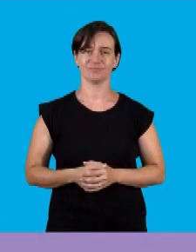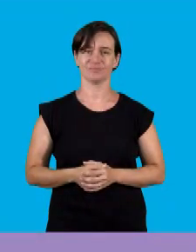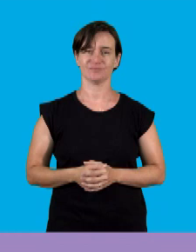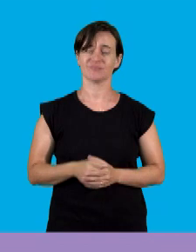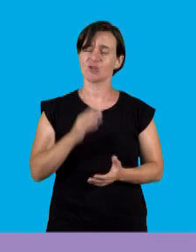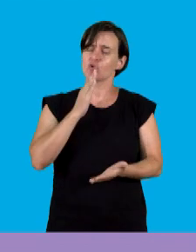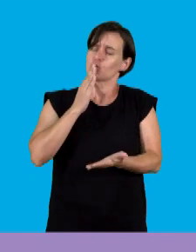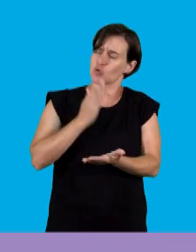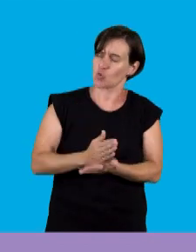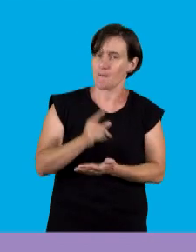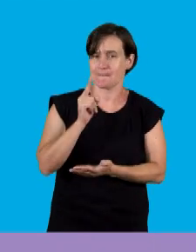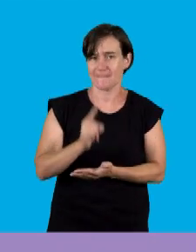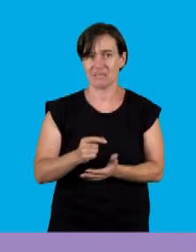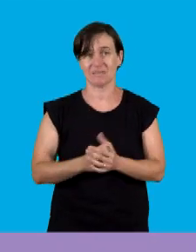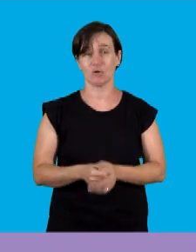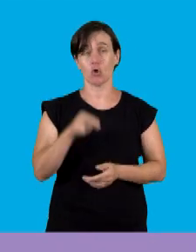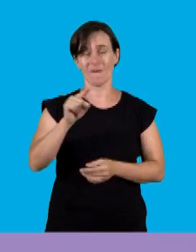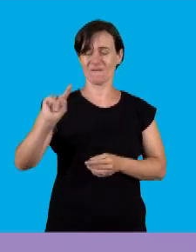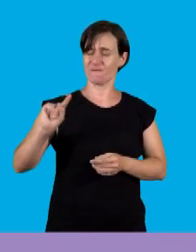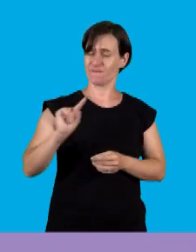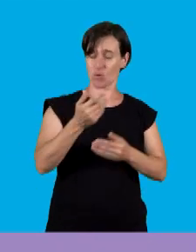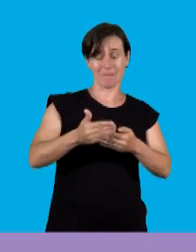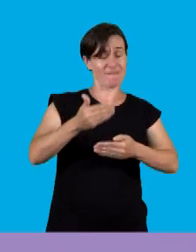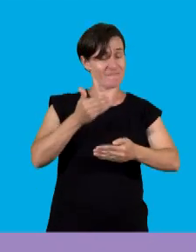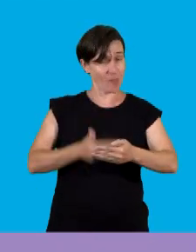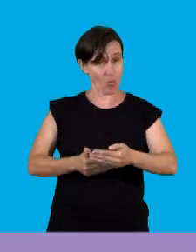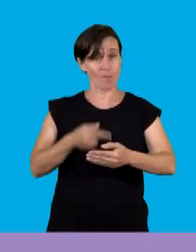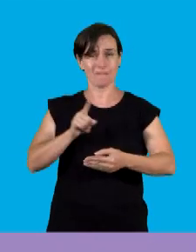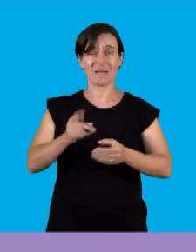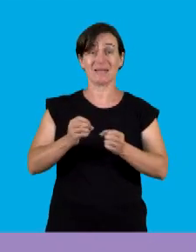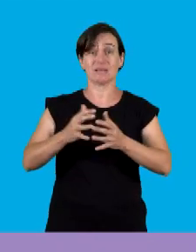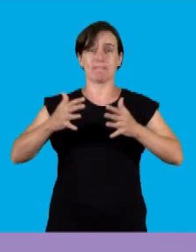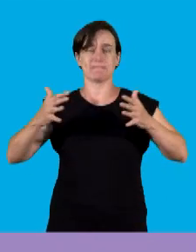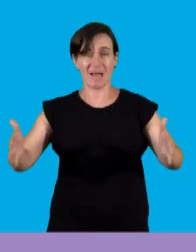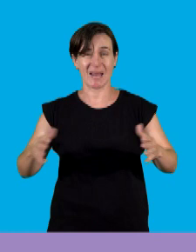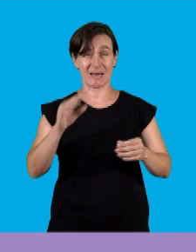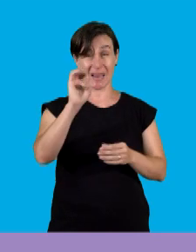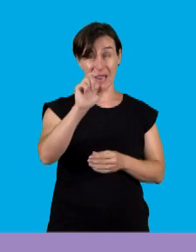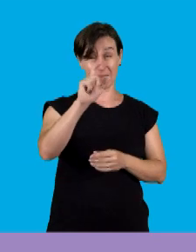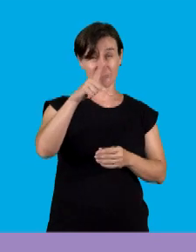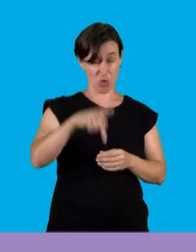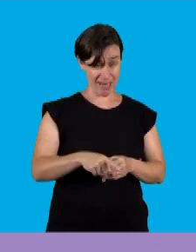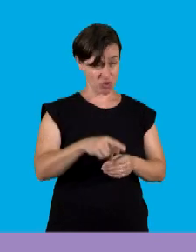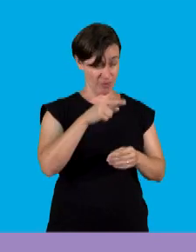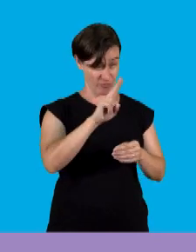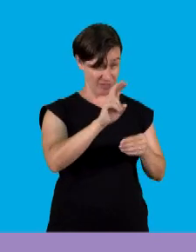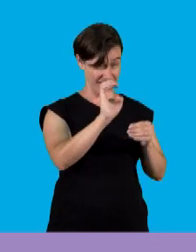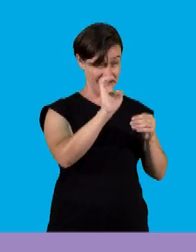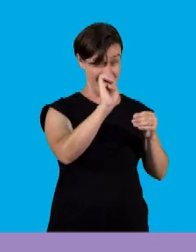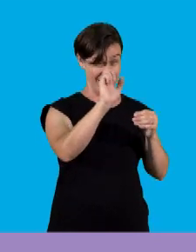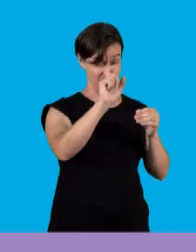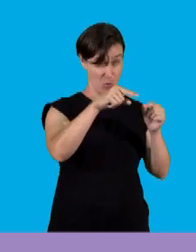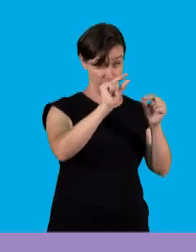So make sure that you expand each exponential form first before you can compare